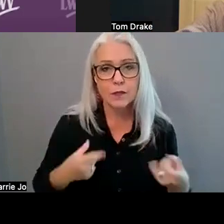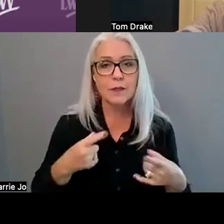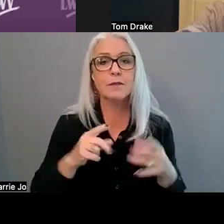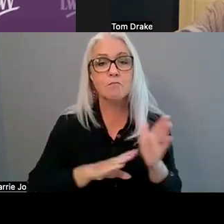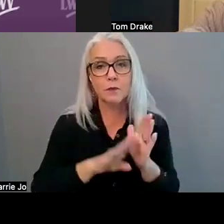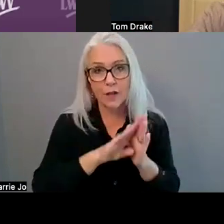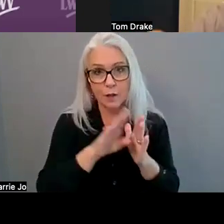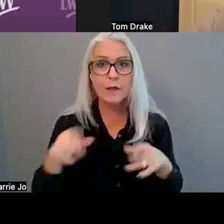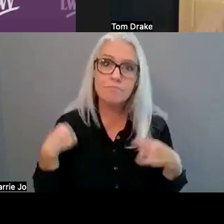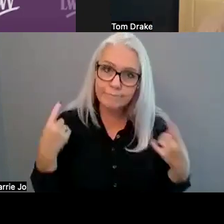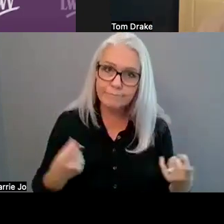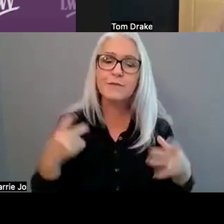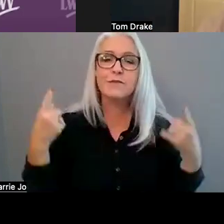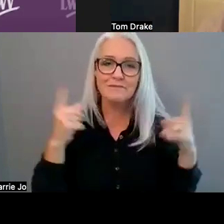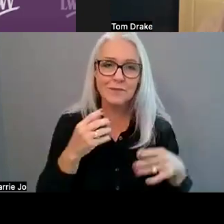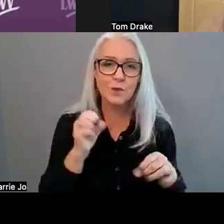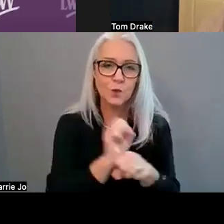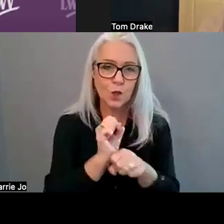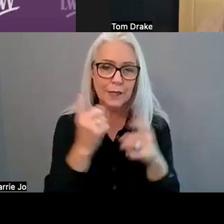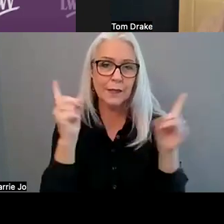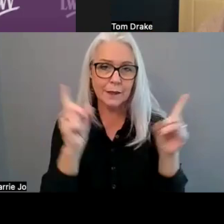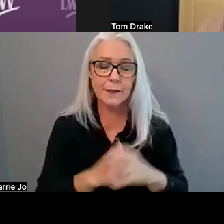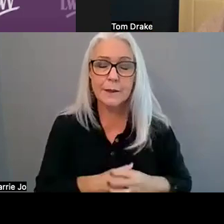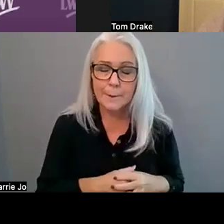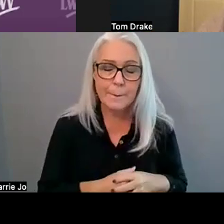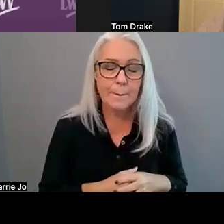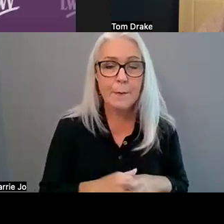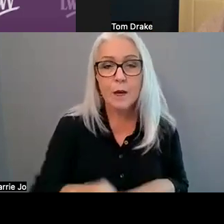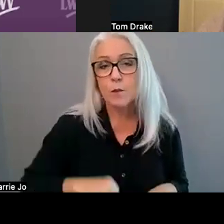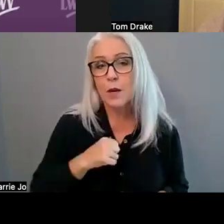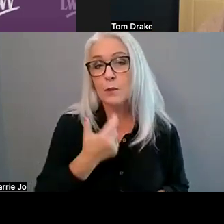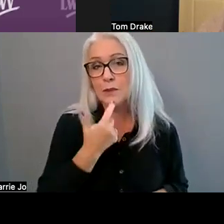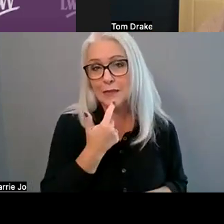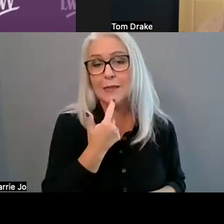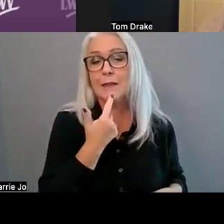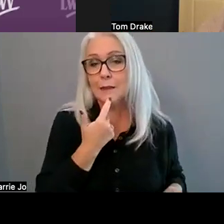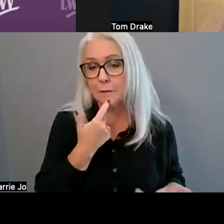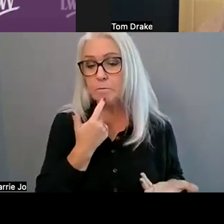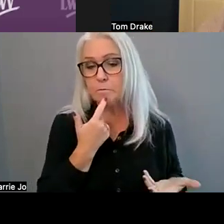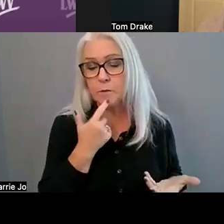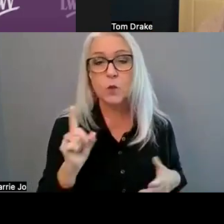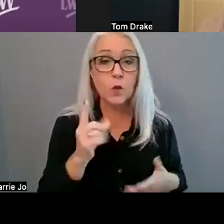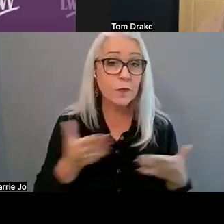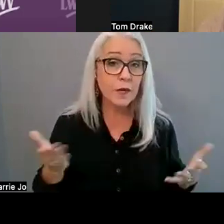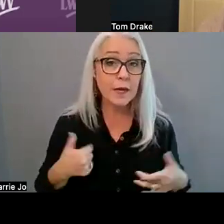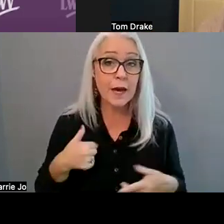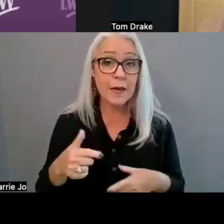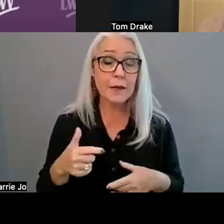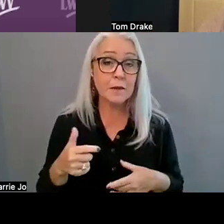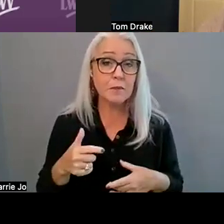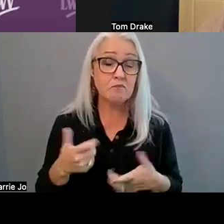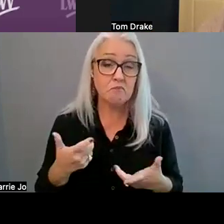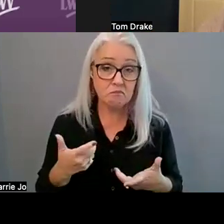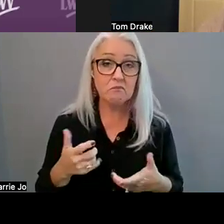working. And I'm proud to say that, you know, one of the things that I did do in the downtown was